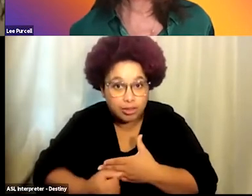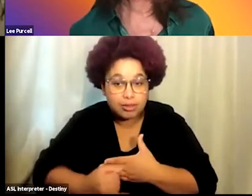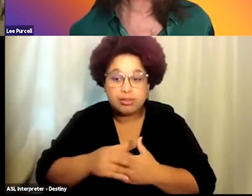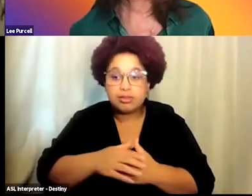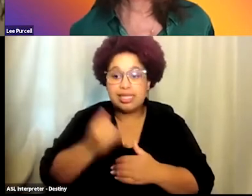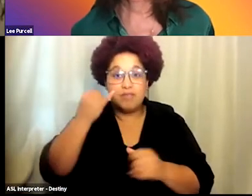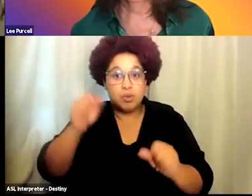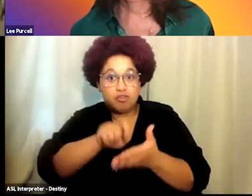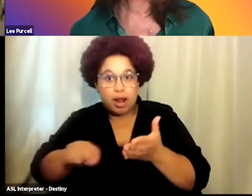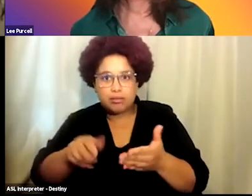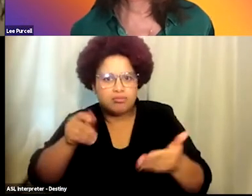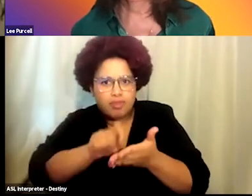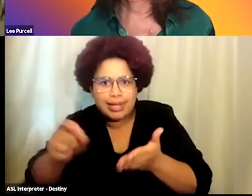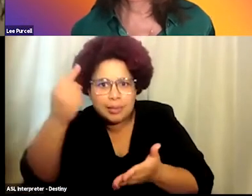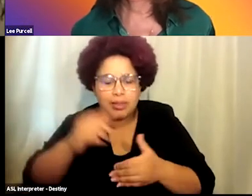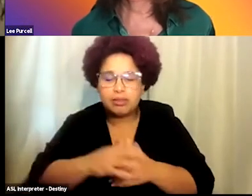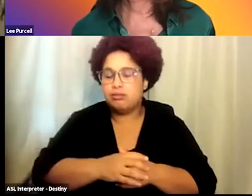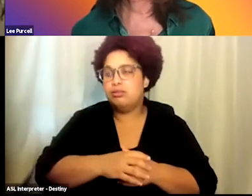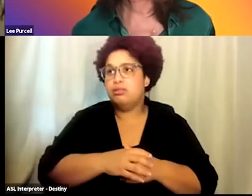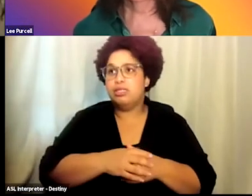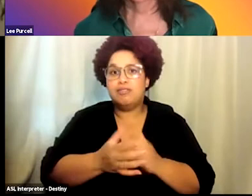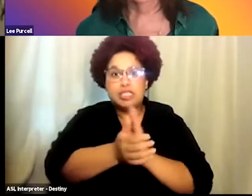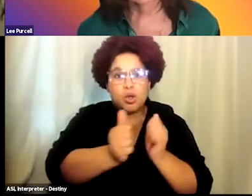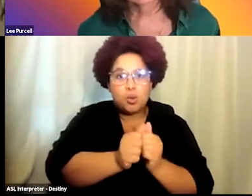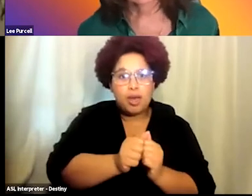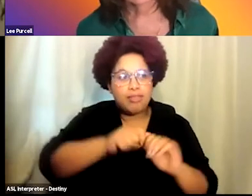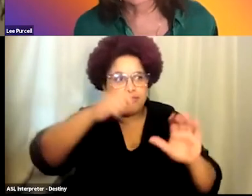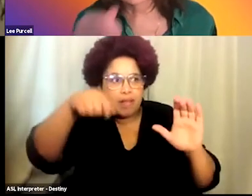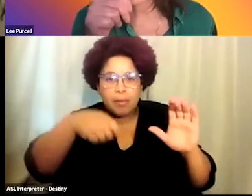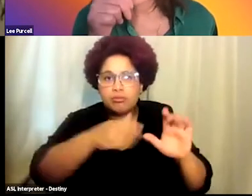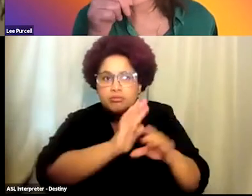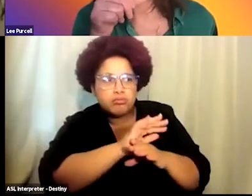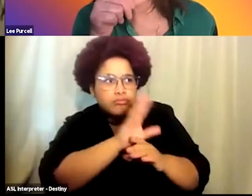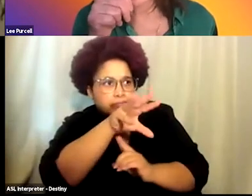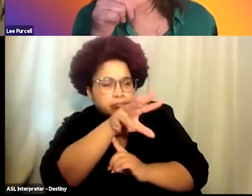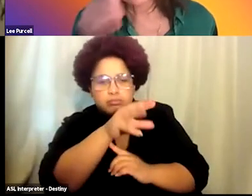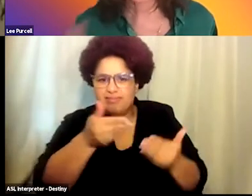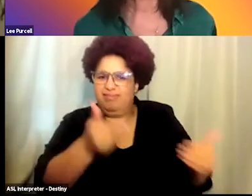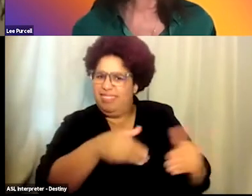you can write something. If you're skilled with the camera, film something.